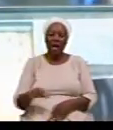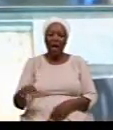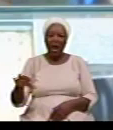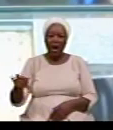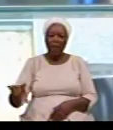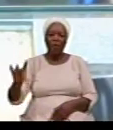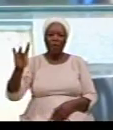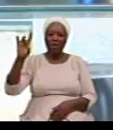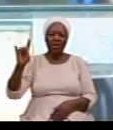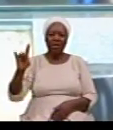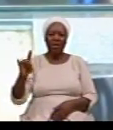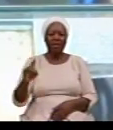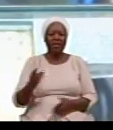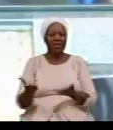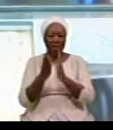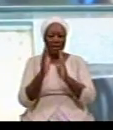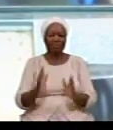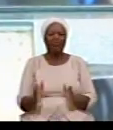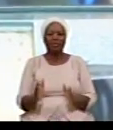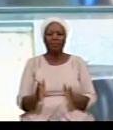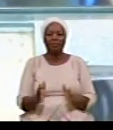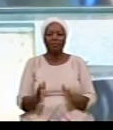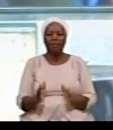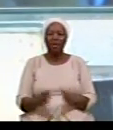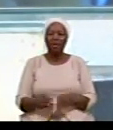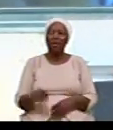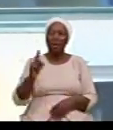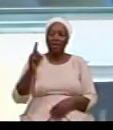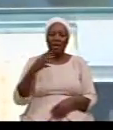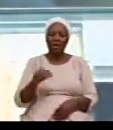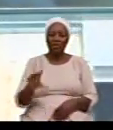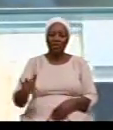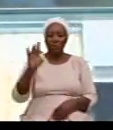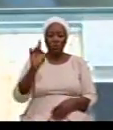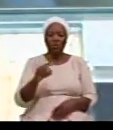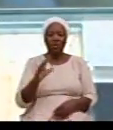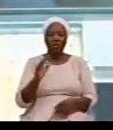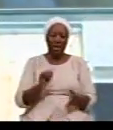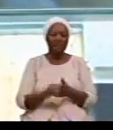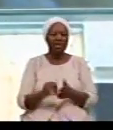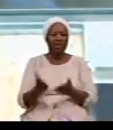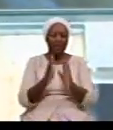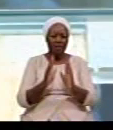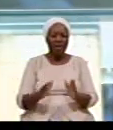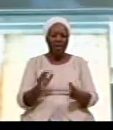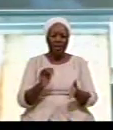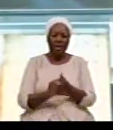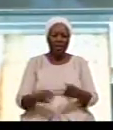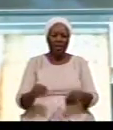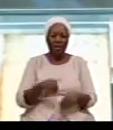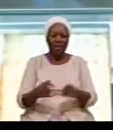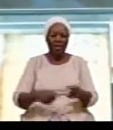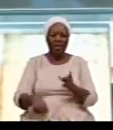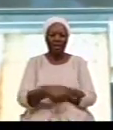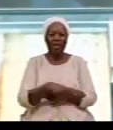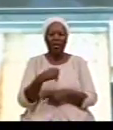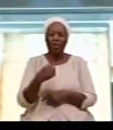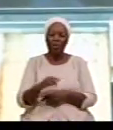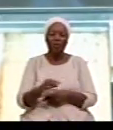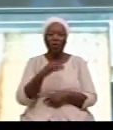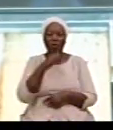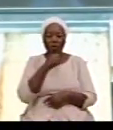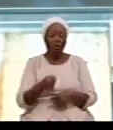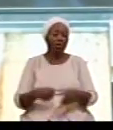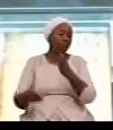servants. His appointed servants, like in the days of old, He appointed a Moses for the children